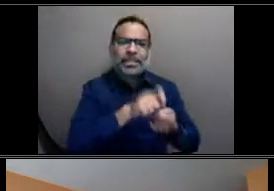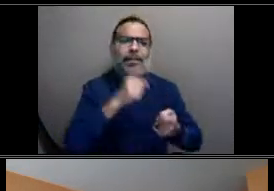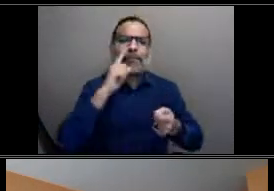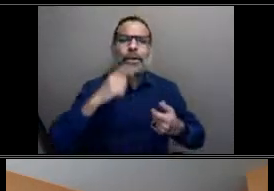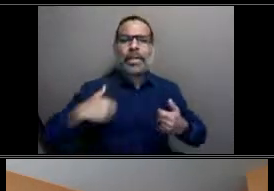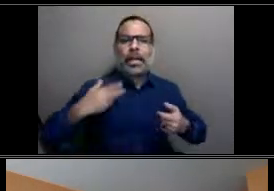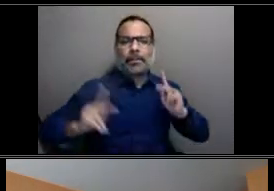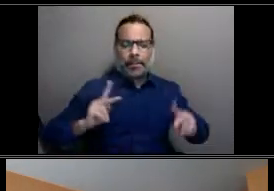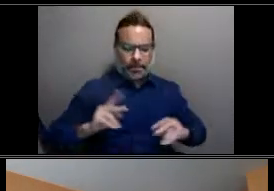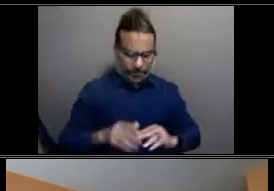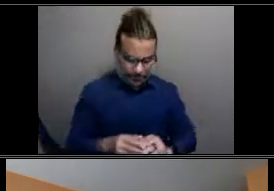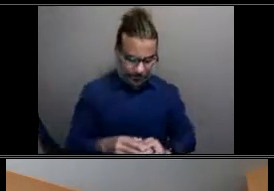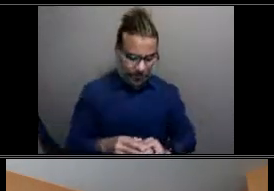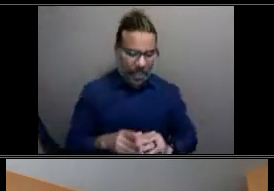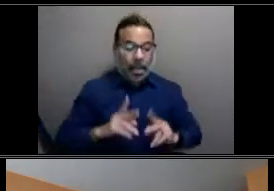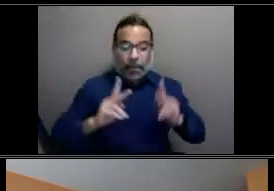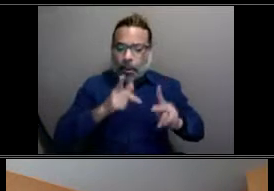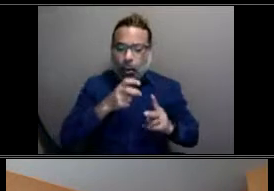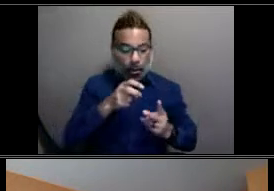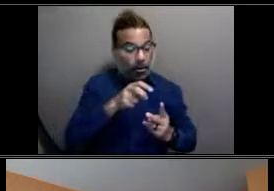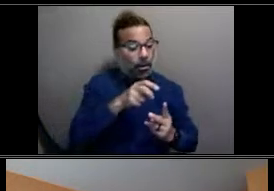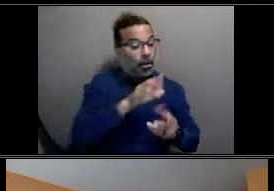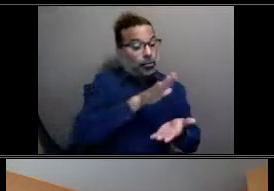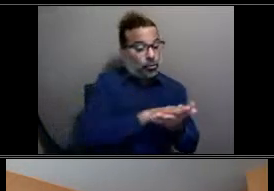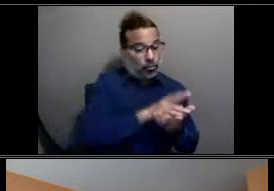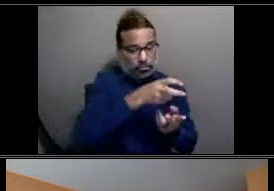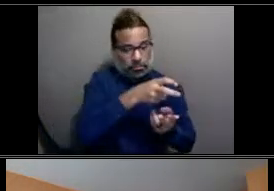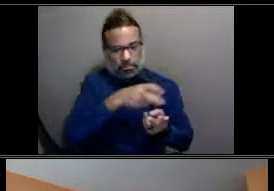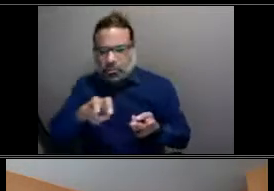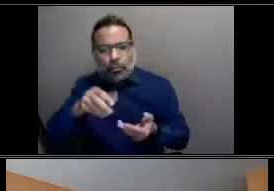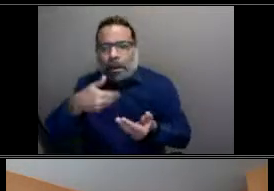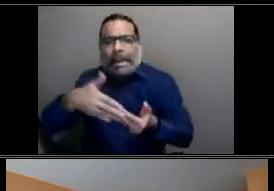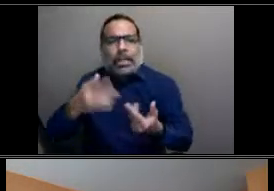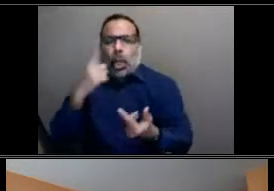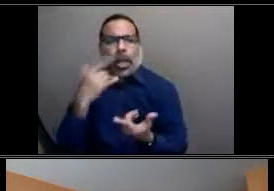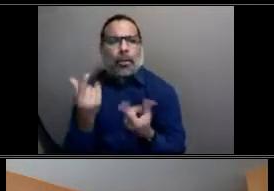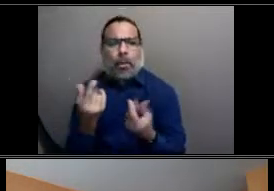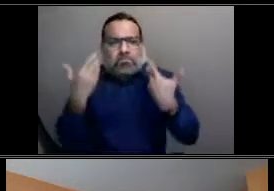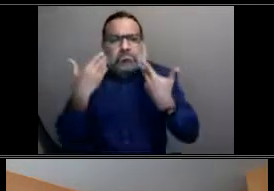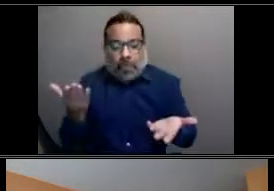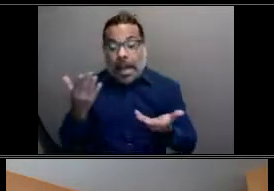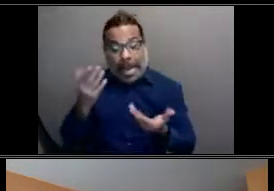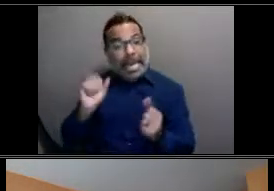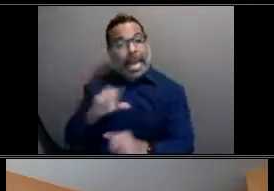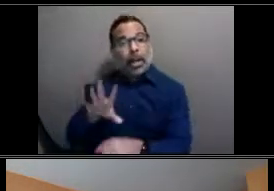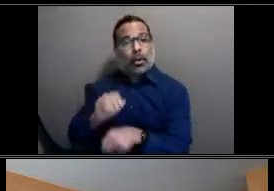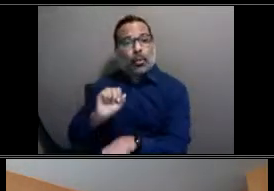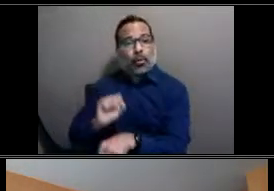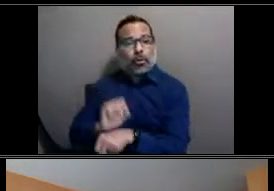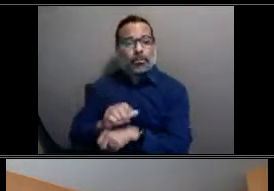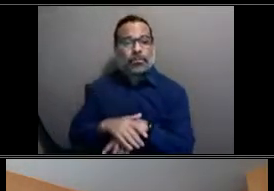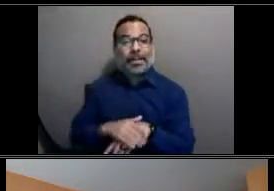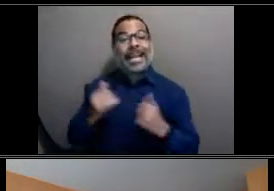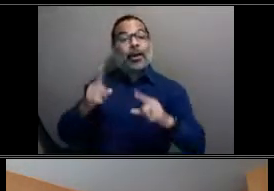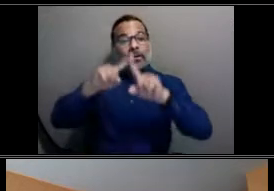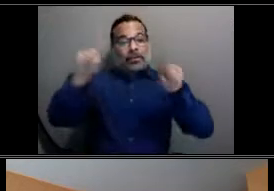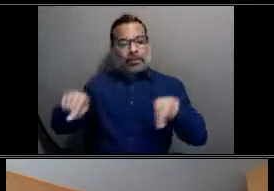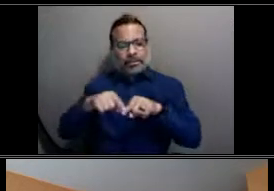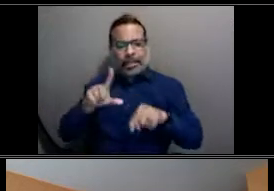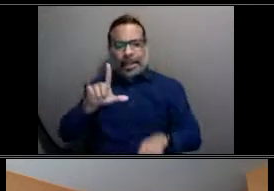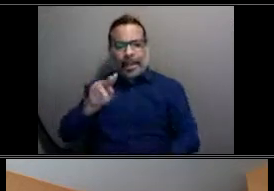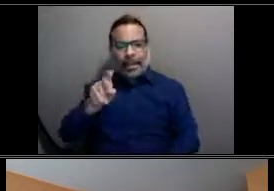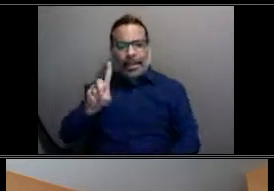people and young people transitioning from school to whatever comes next, and that includes work. On the screen, you'll see LinkedIn